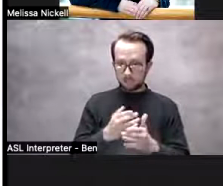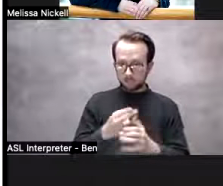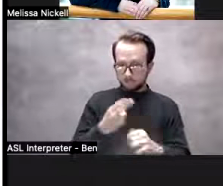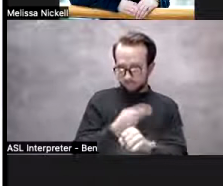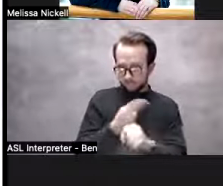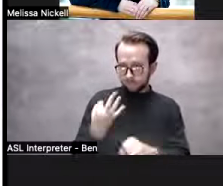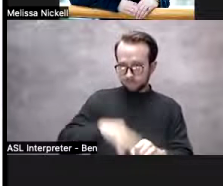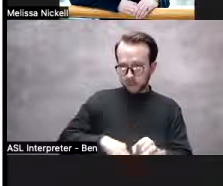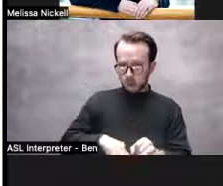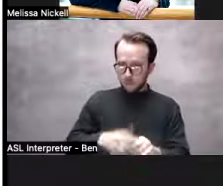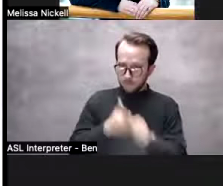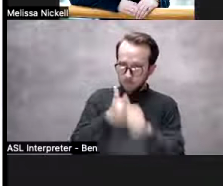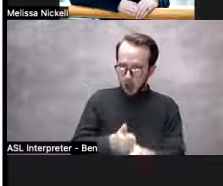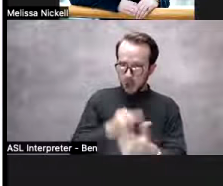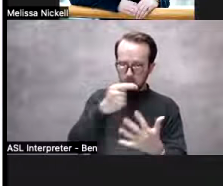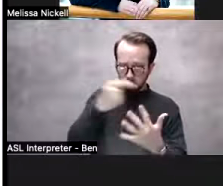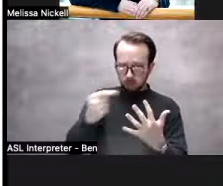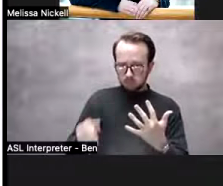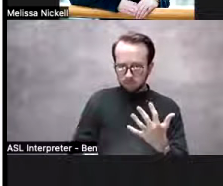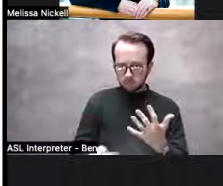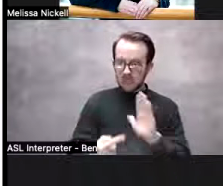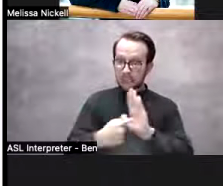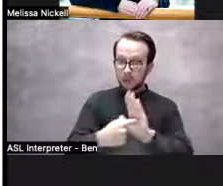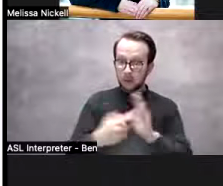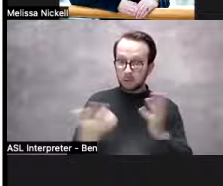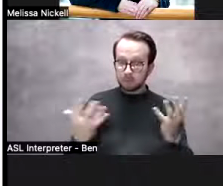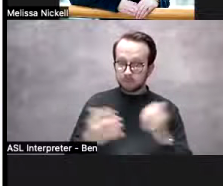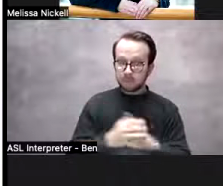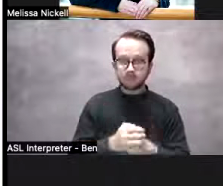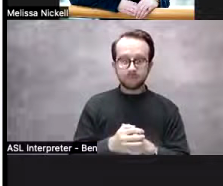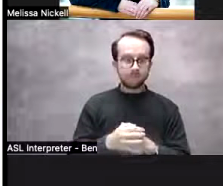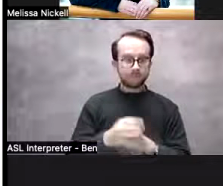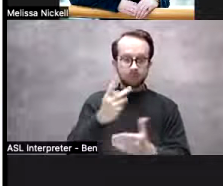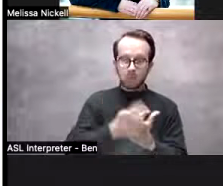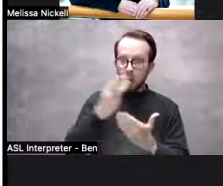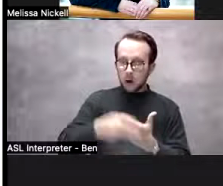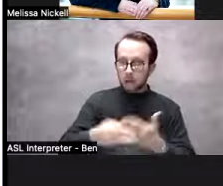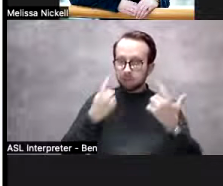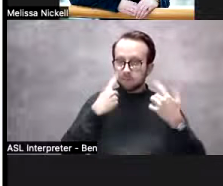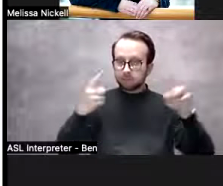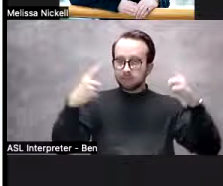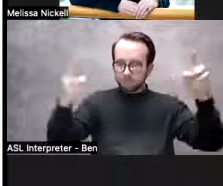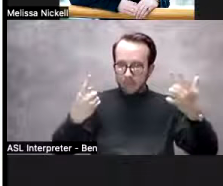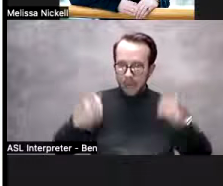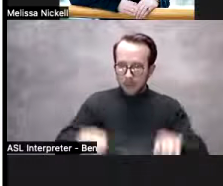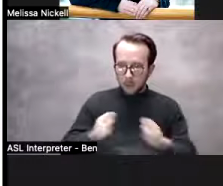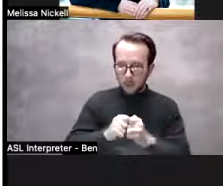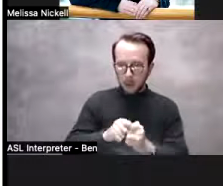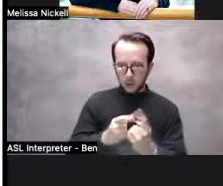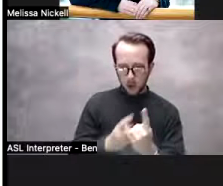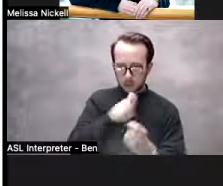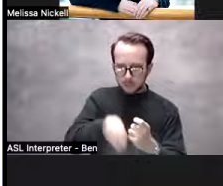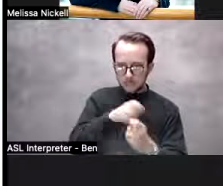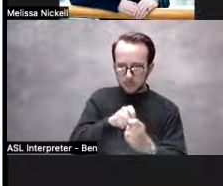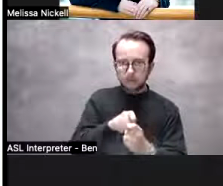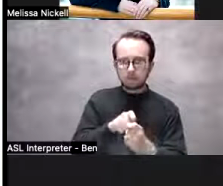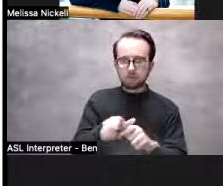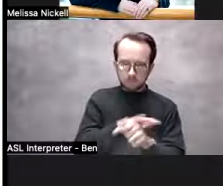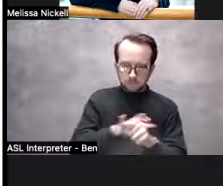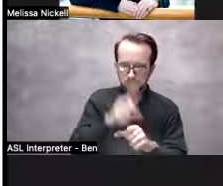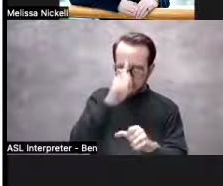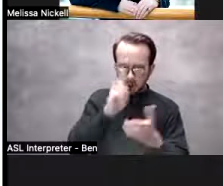different things. For example, let's say that a program announcement comes out in a particular area of research or a